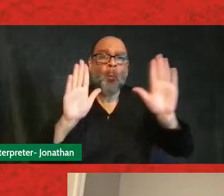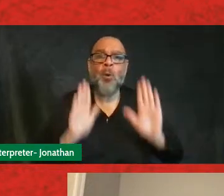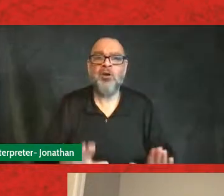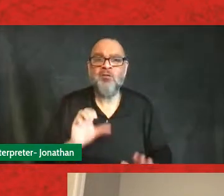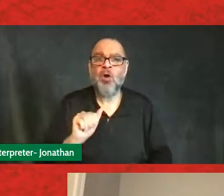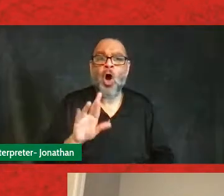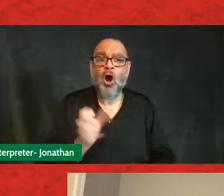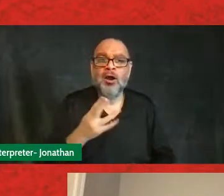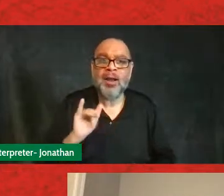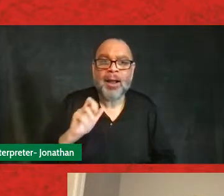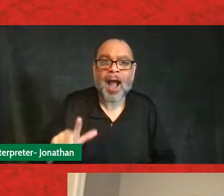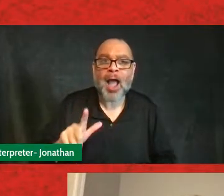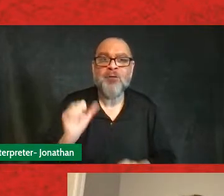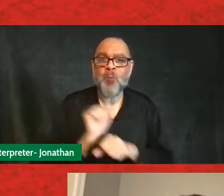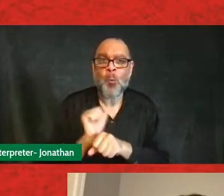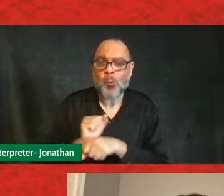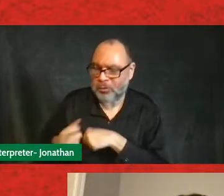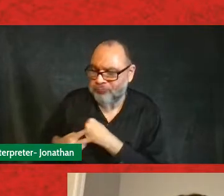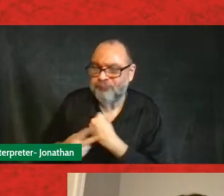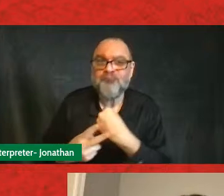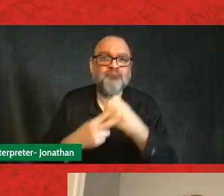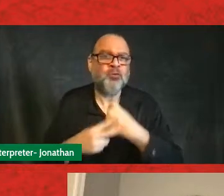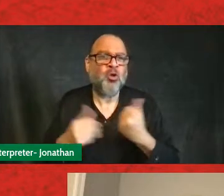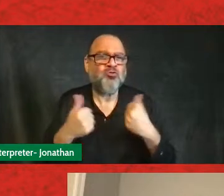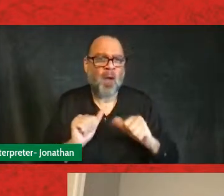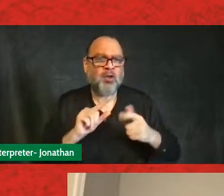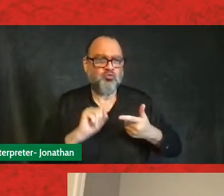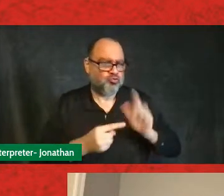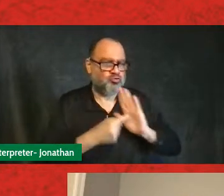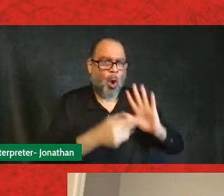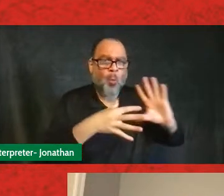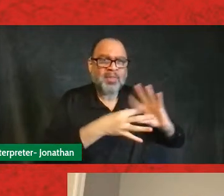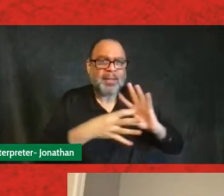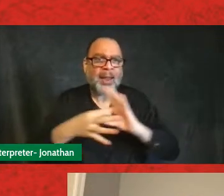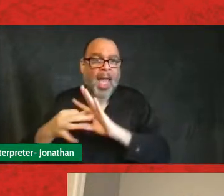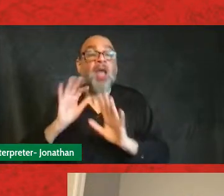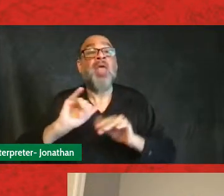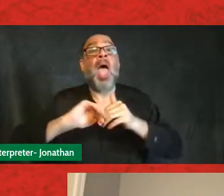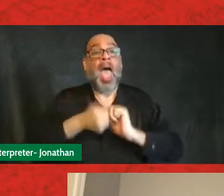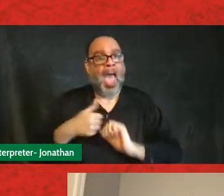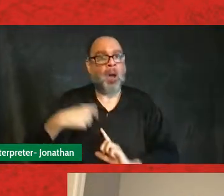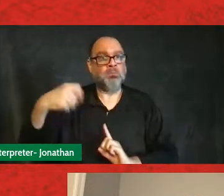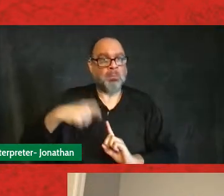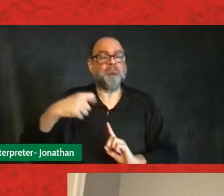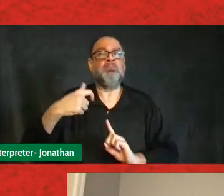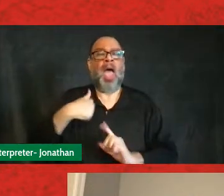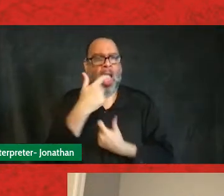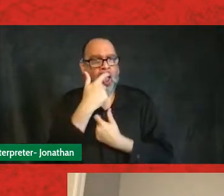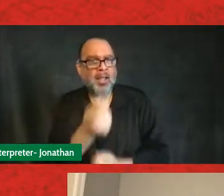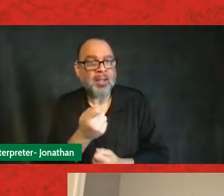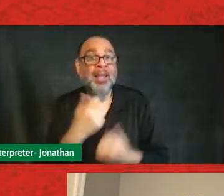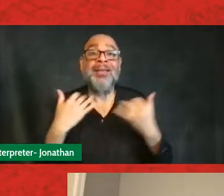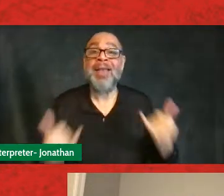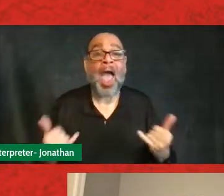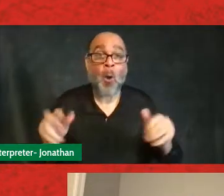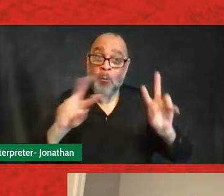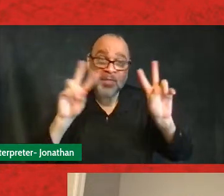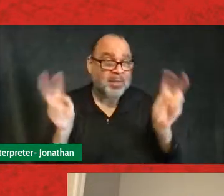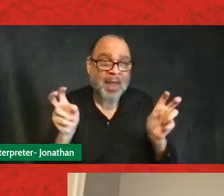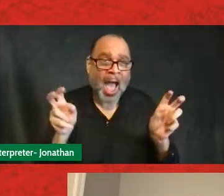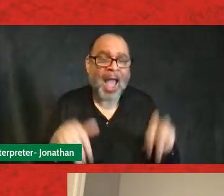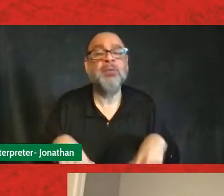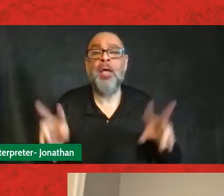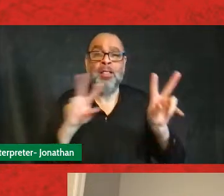stitching things together. So that's how I got interested in the subject. Now, as for the title is a